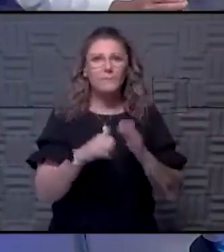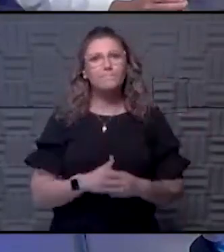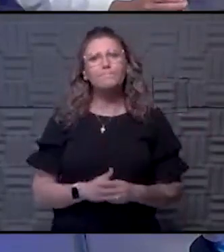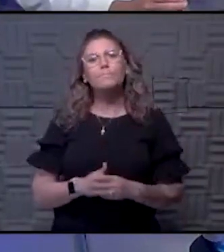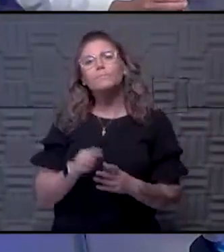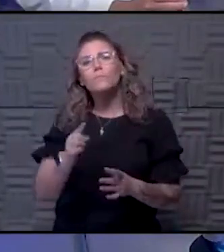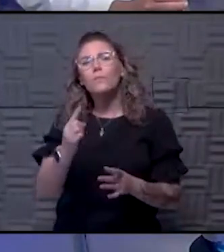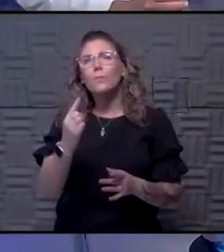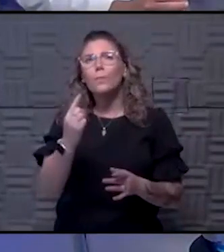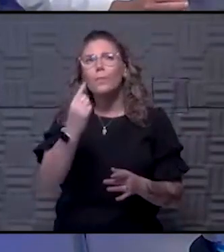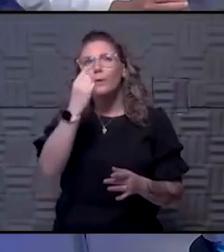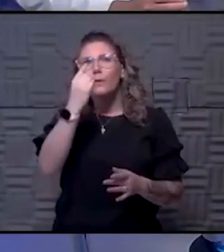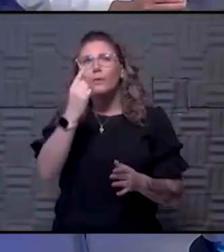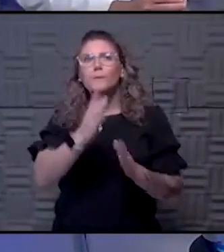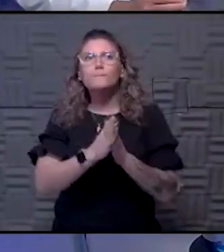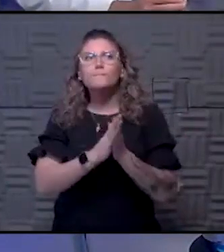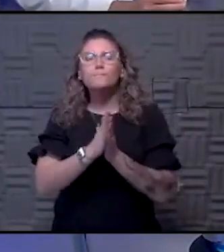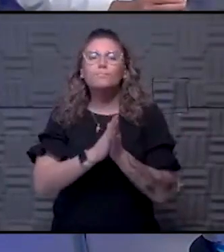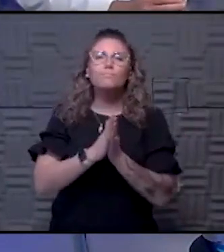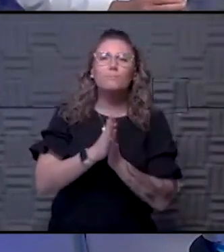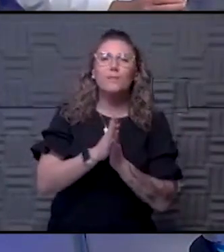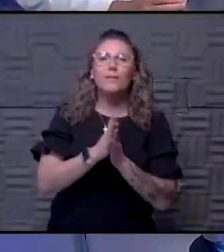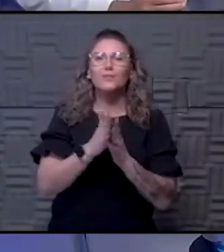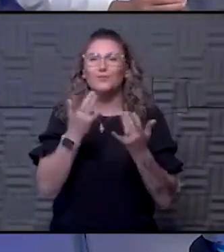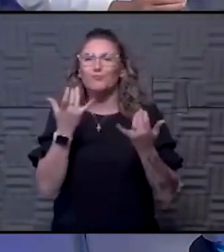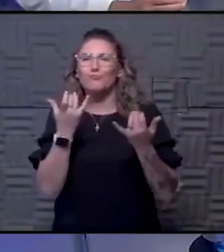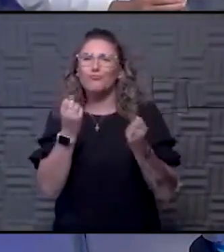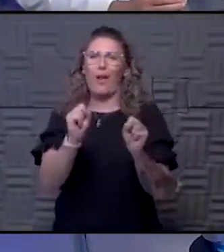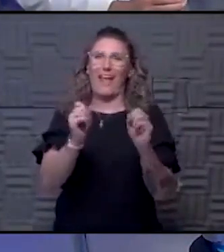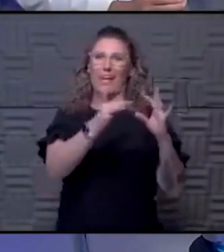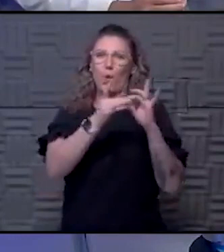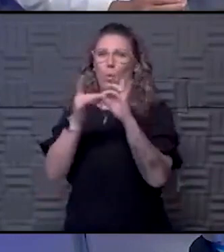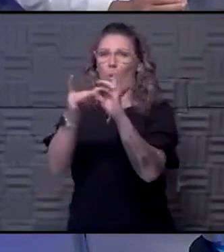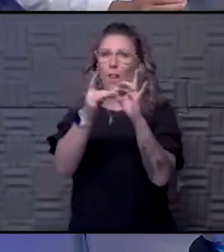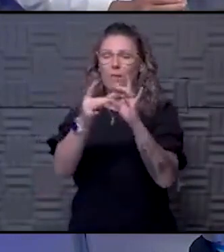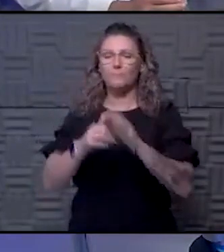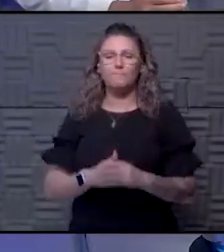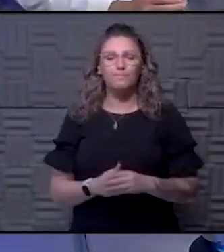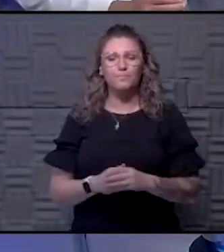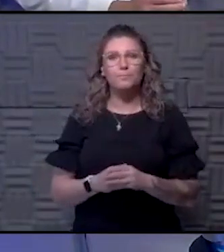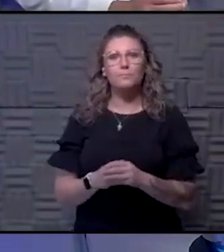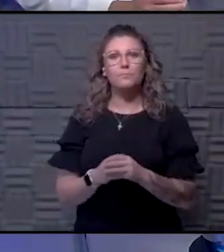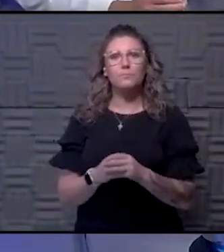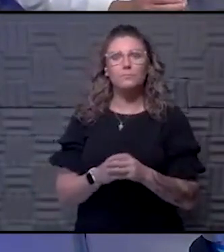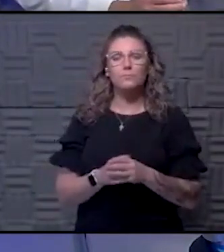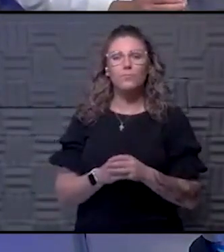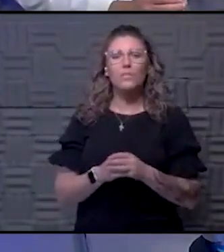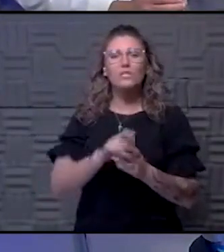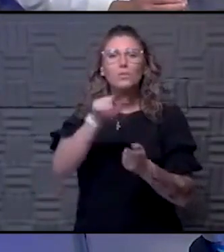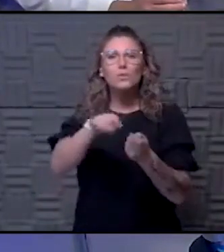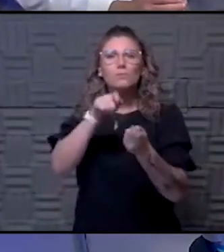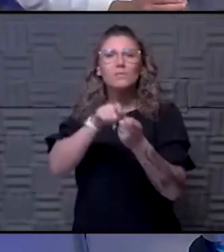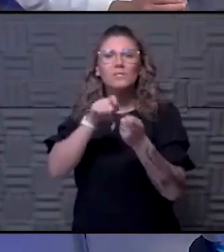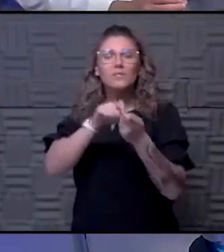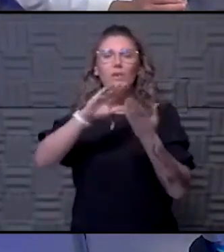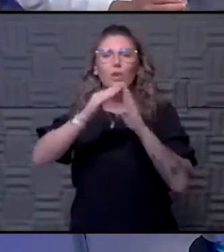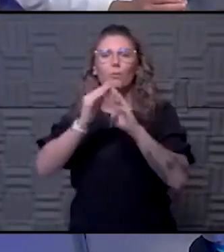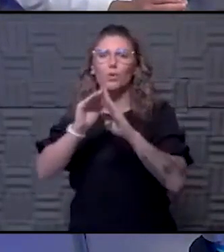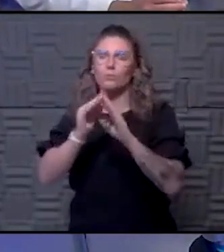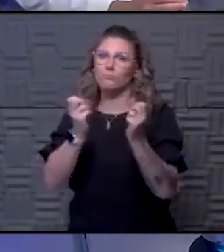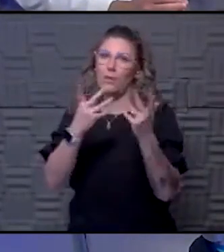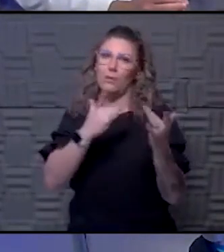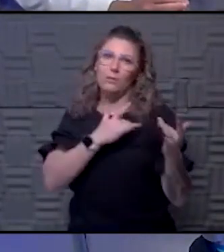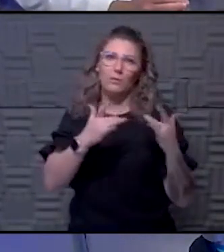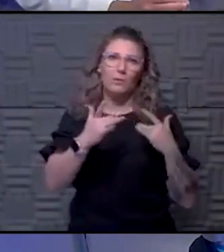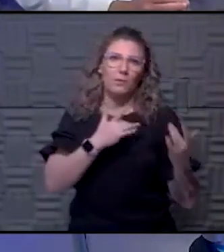you think that and I'm going to draw a correlation here, lots of concerns in certain communities of color about